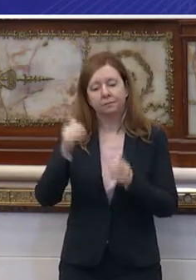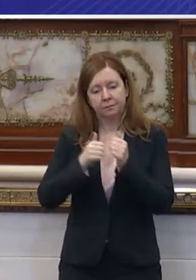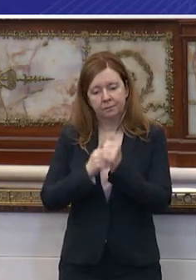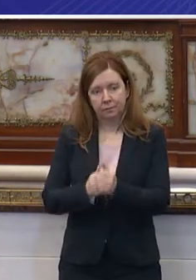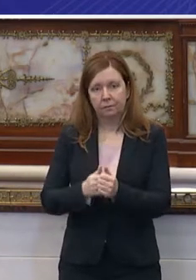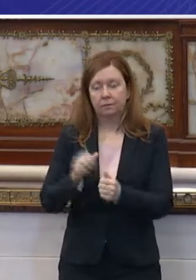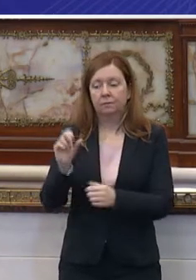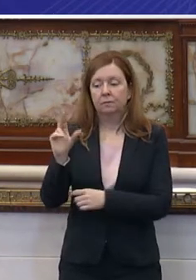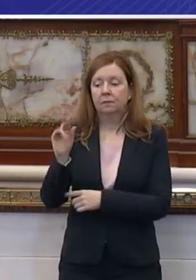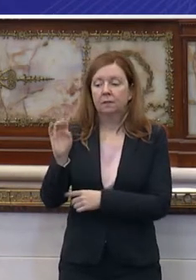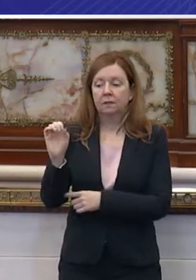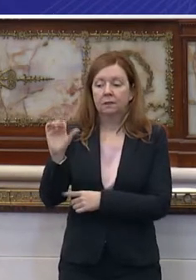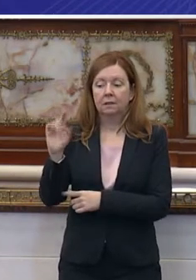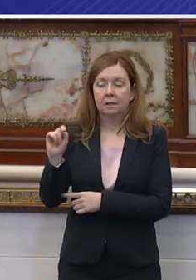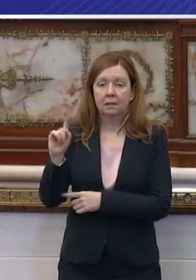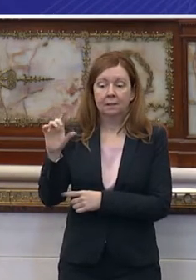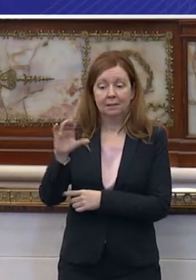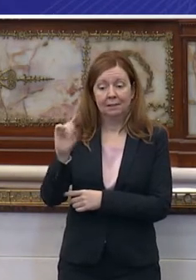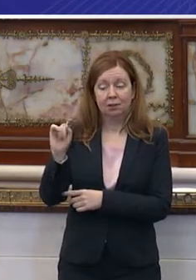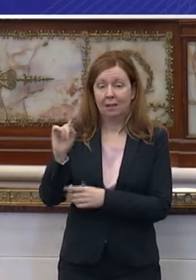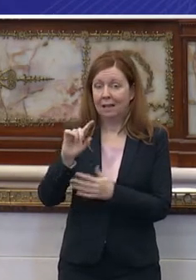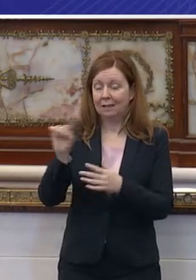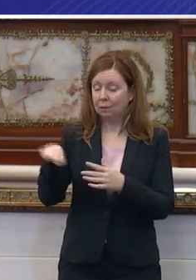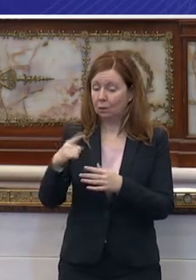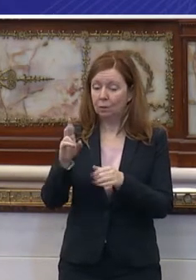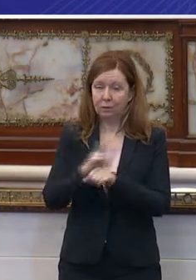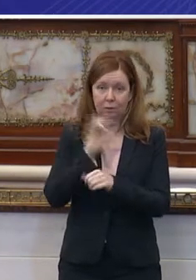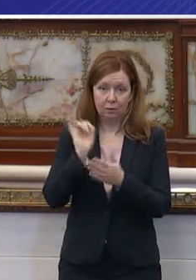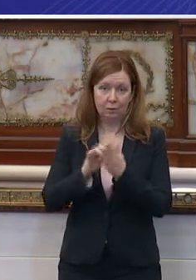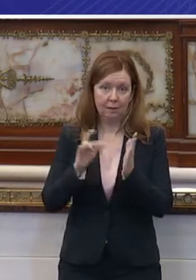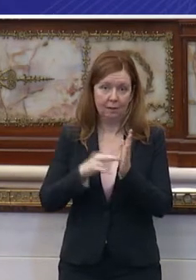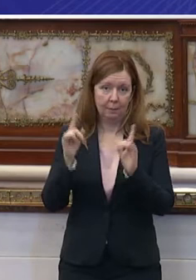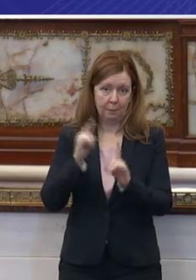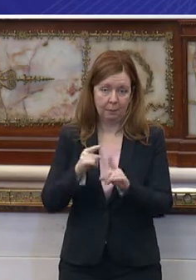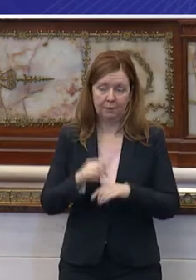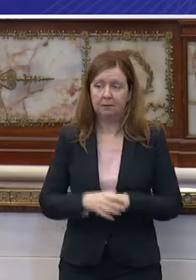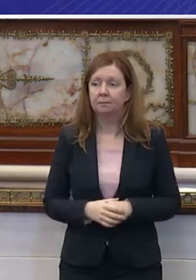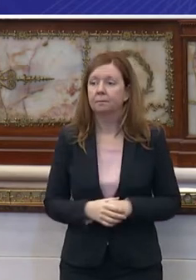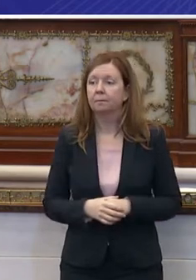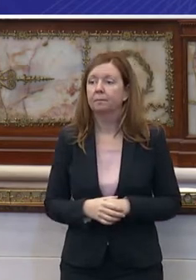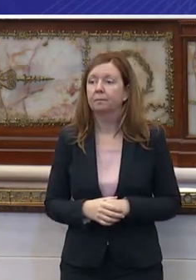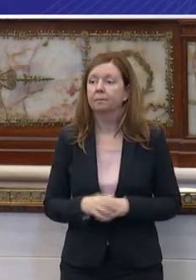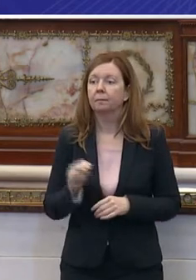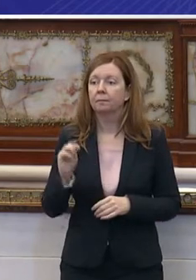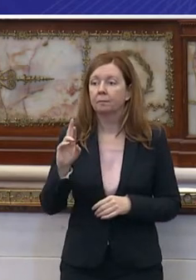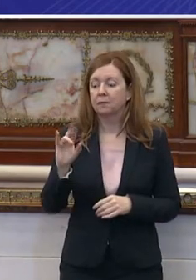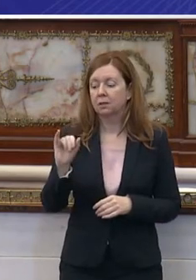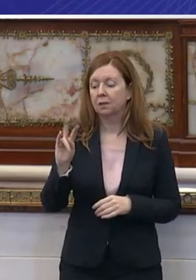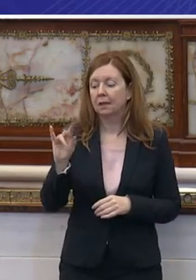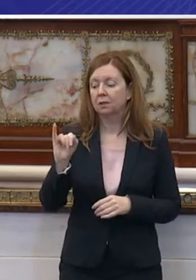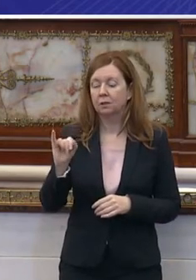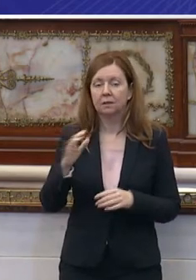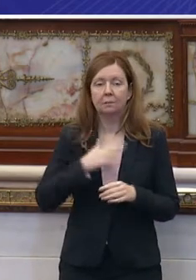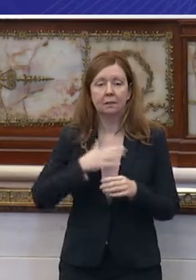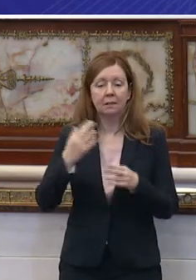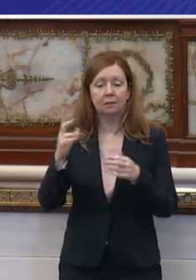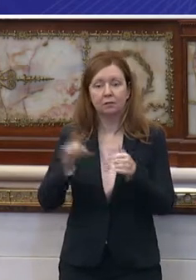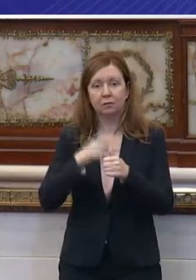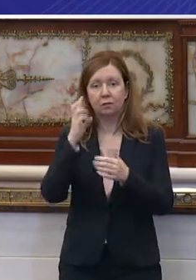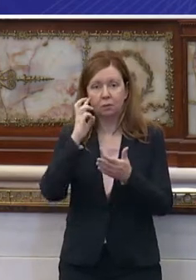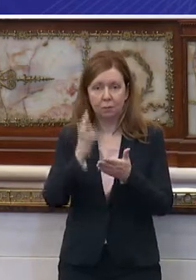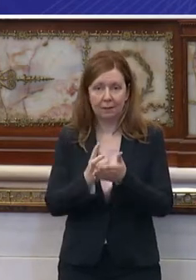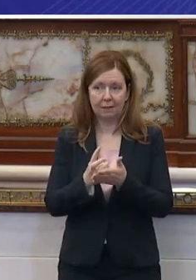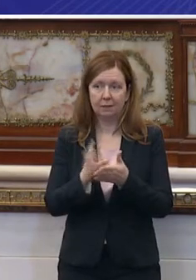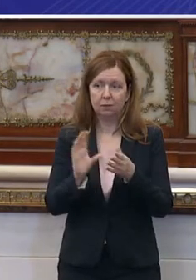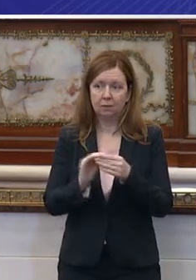the Sunshine Act, the chat feature must only be used for this purpose. Mr. Iannuzzi, will you please call the first witness we have